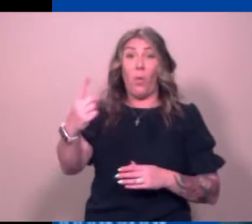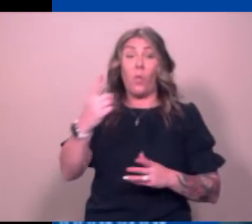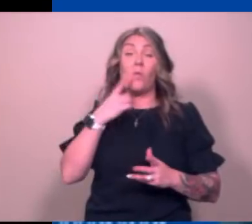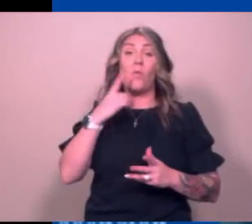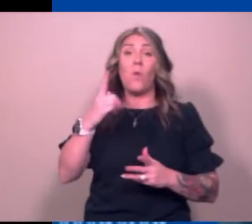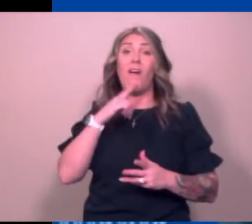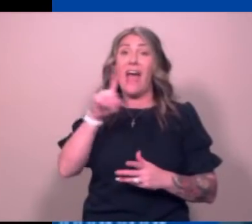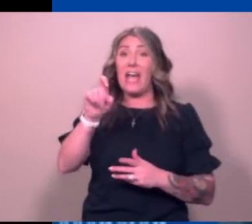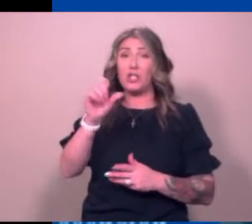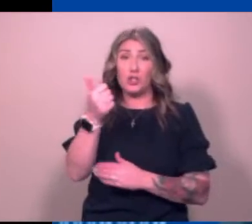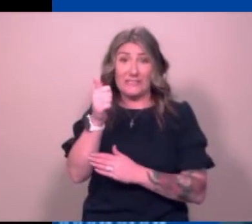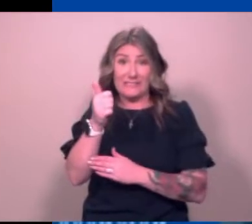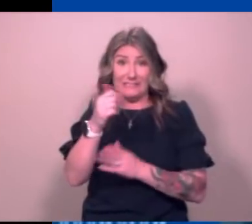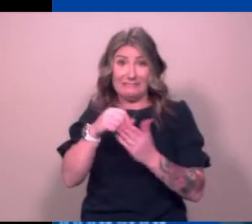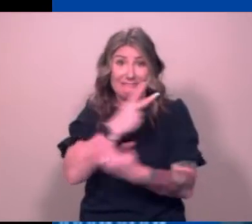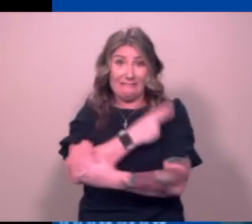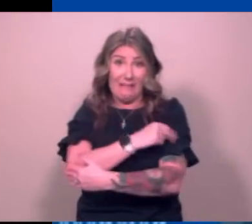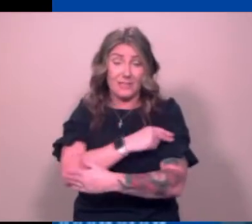hospital. And